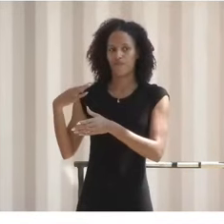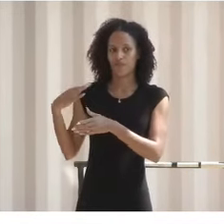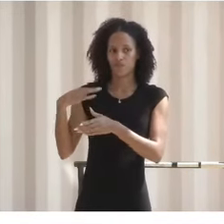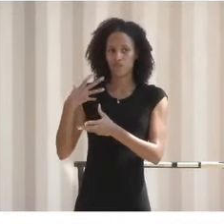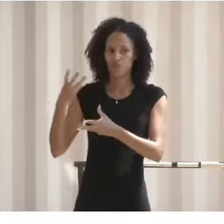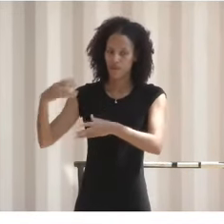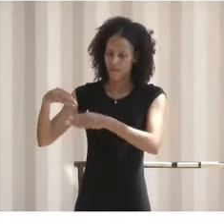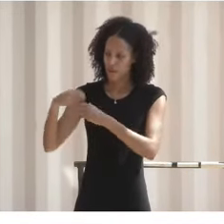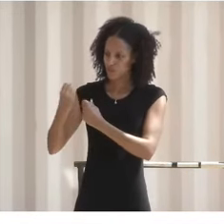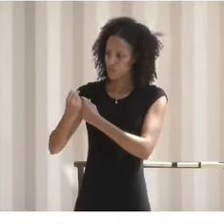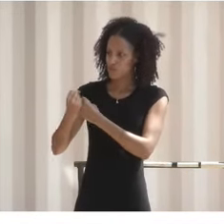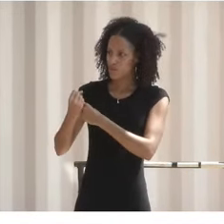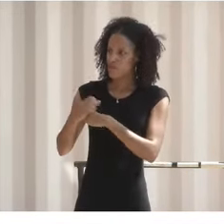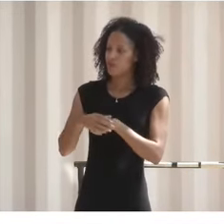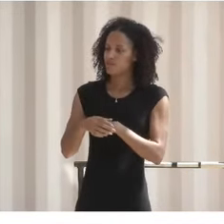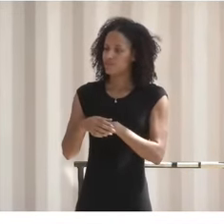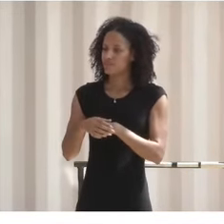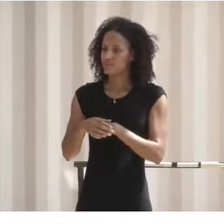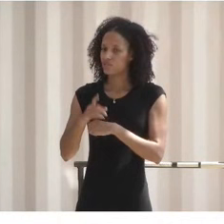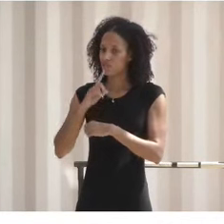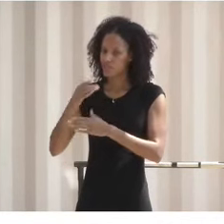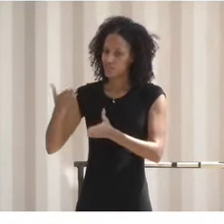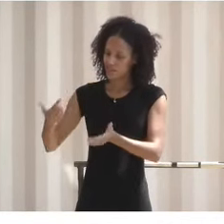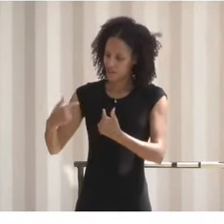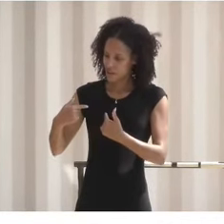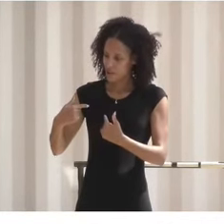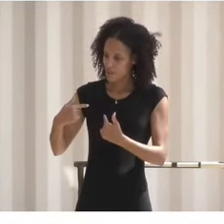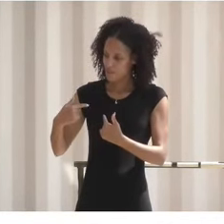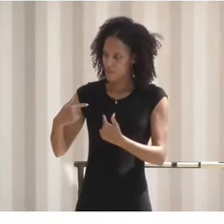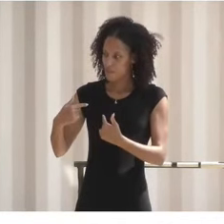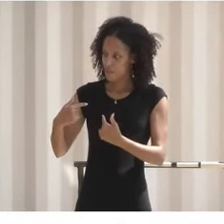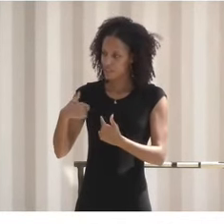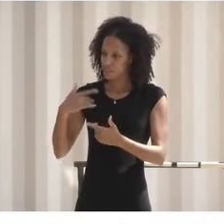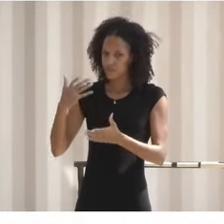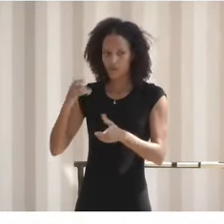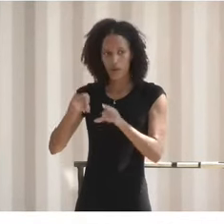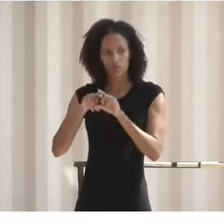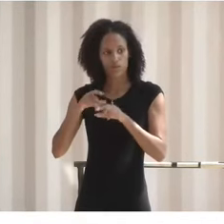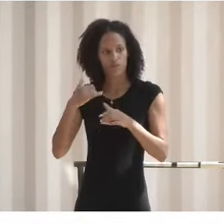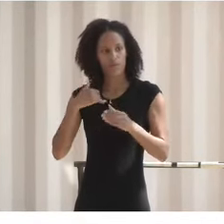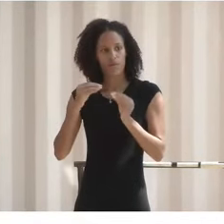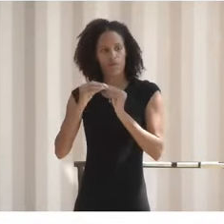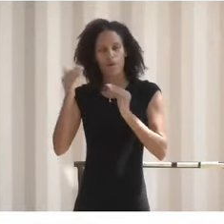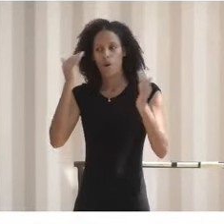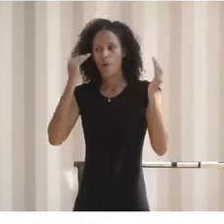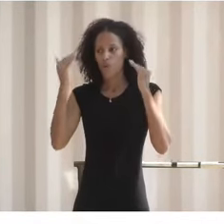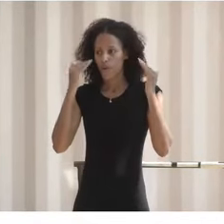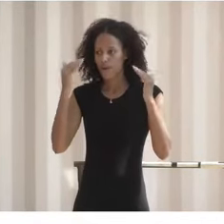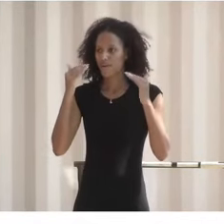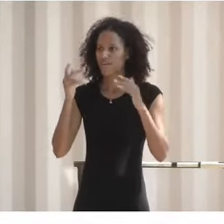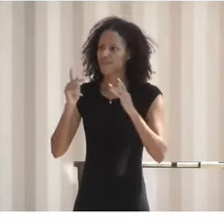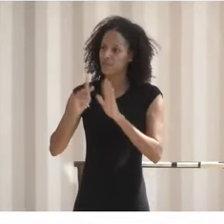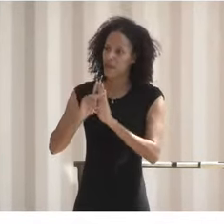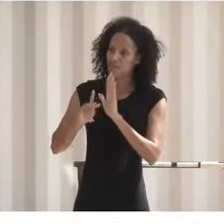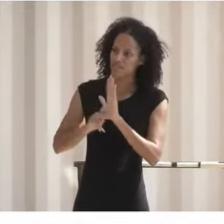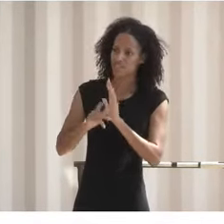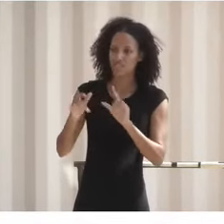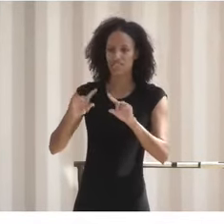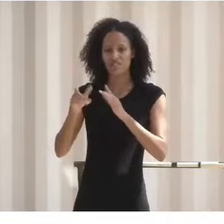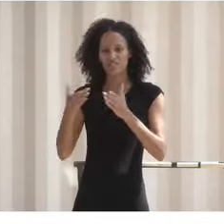technical colleges to come in and create awareness on other courses that this youth can